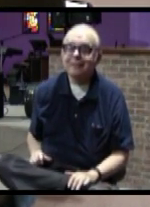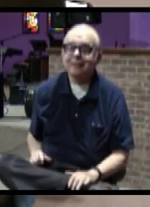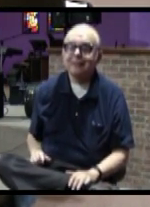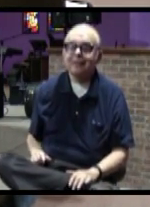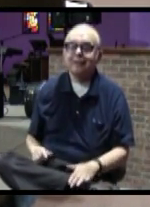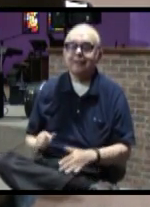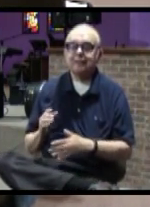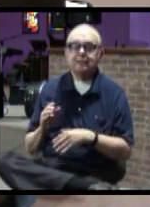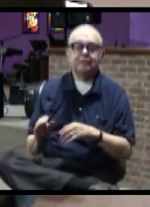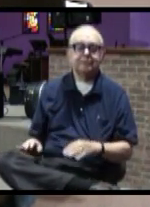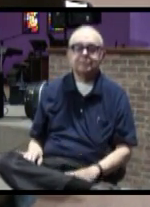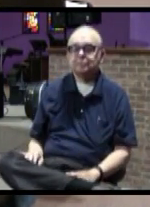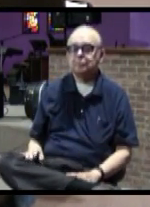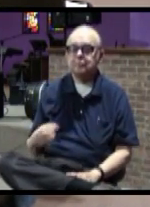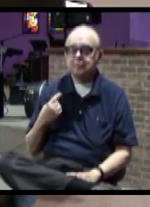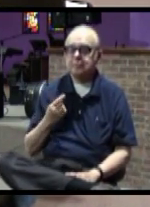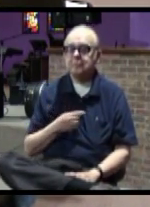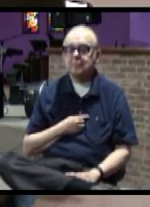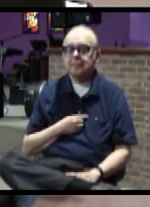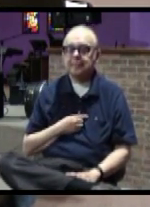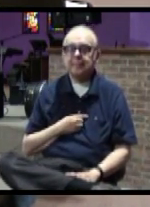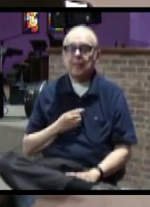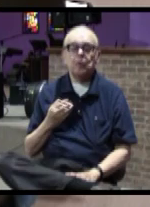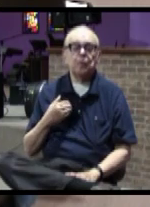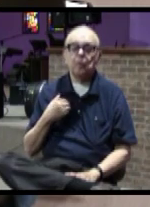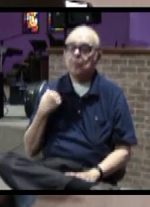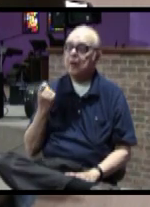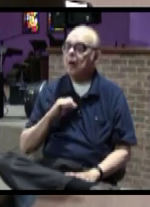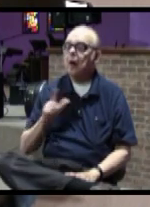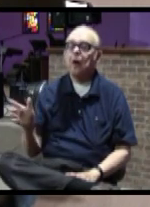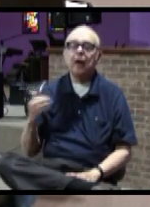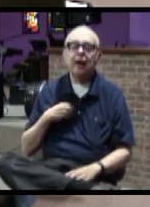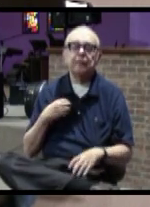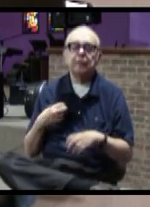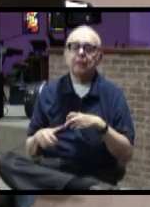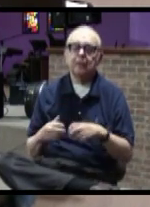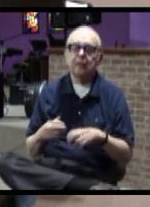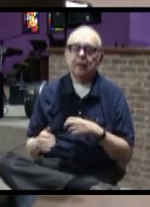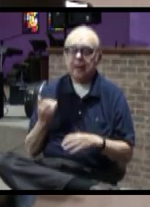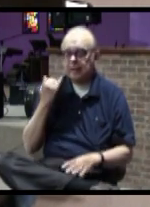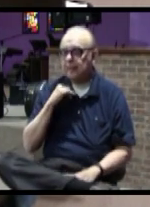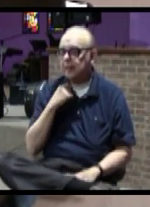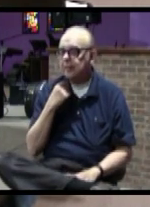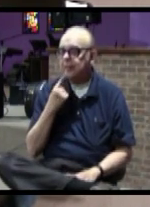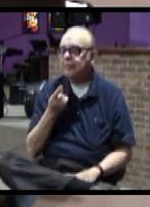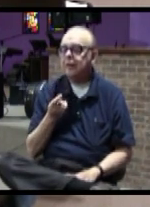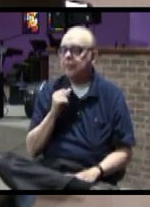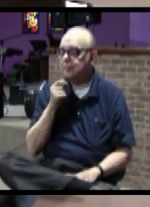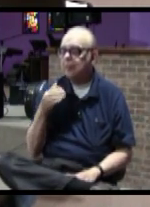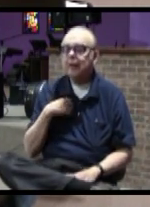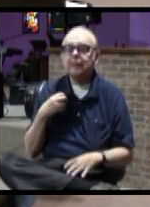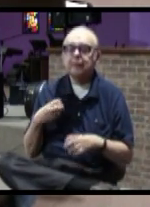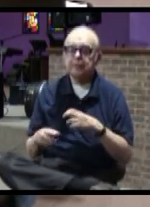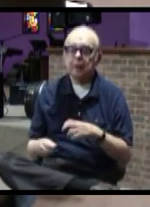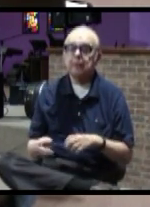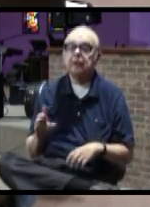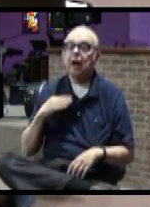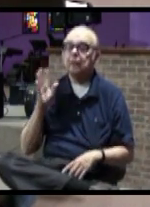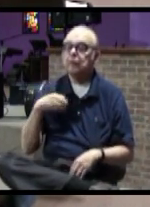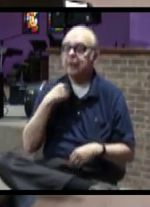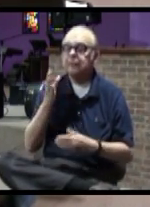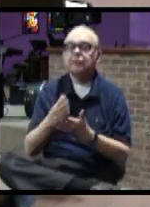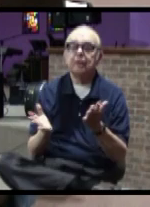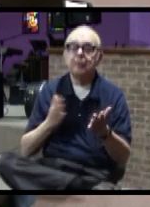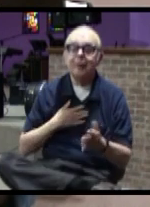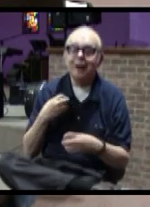Praise the Lord. So what? We all got issues. And if you say you don't have any, I'll give you some of